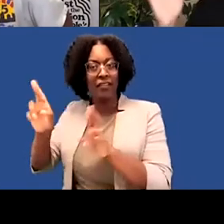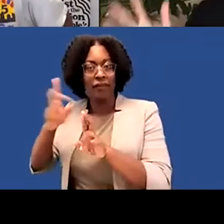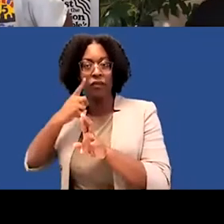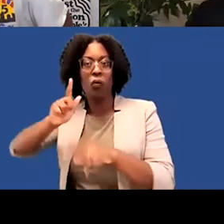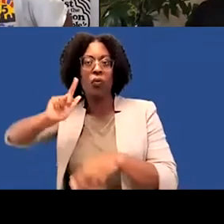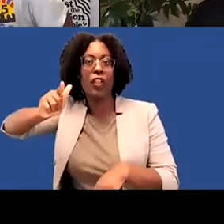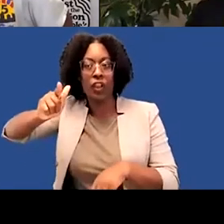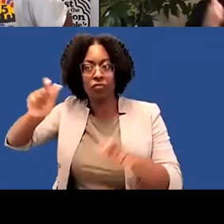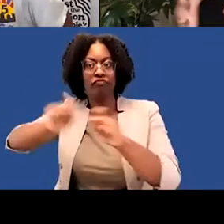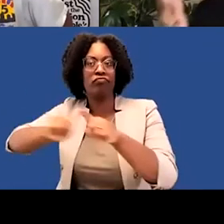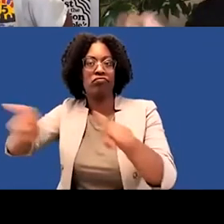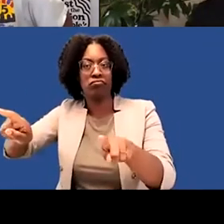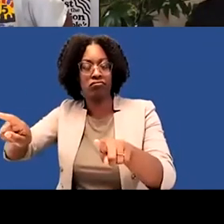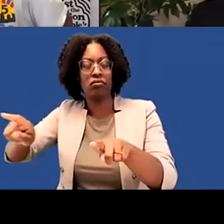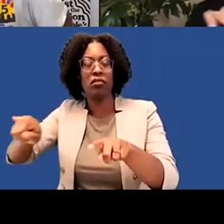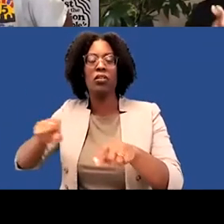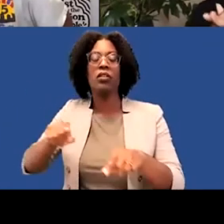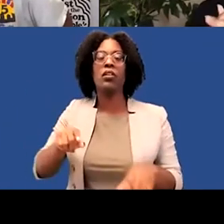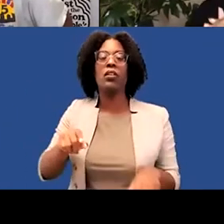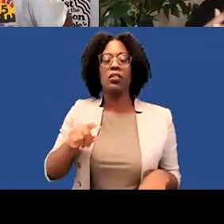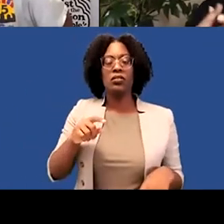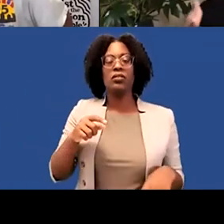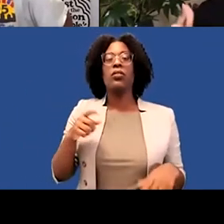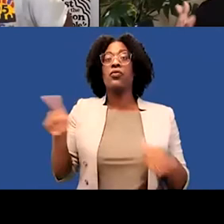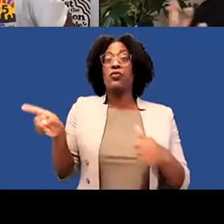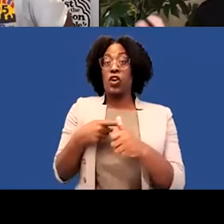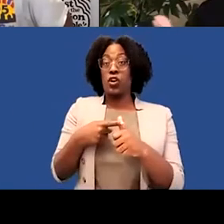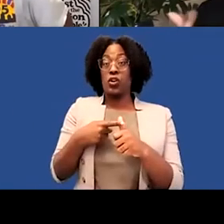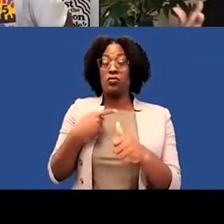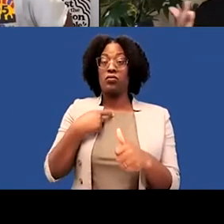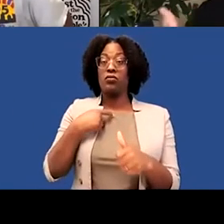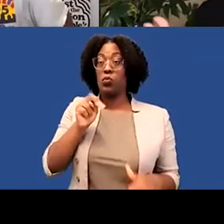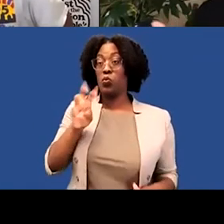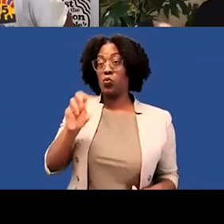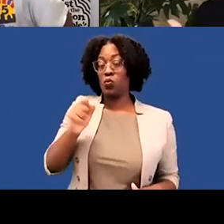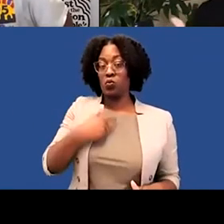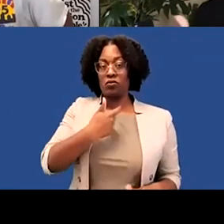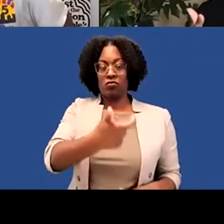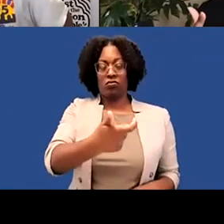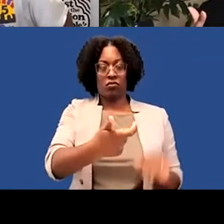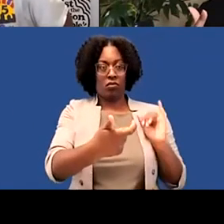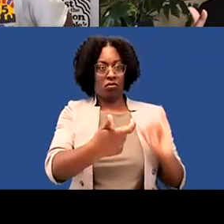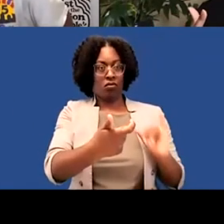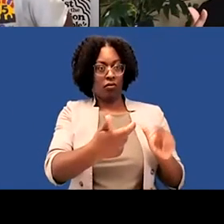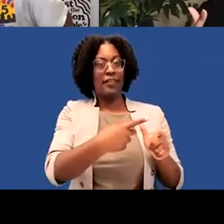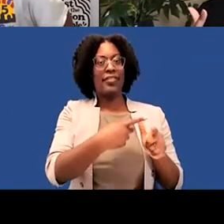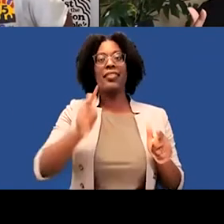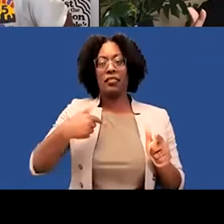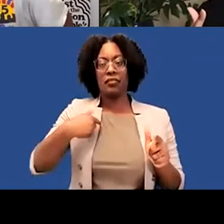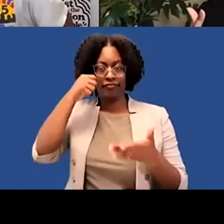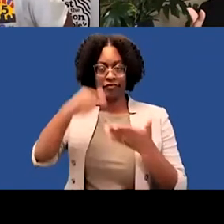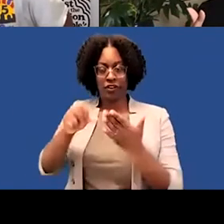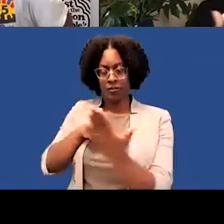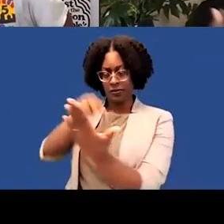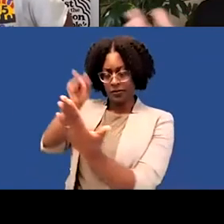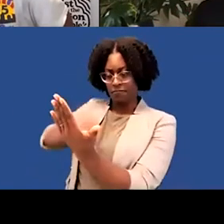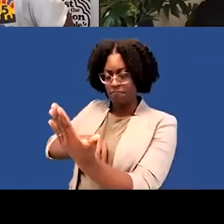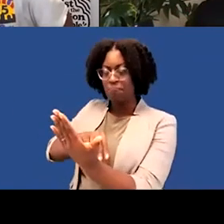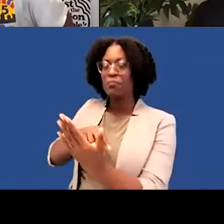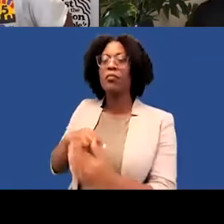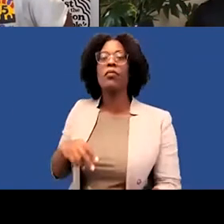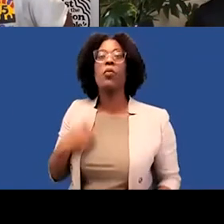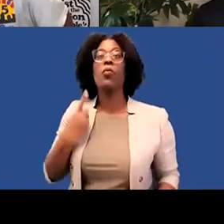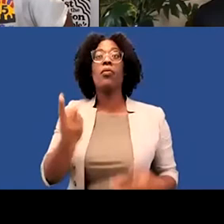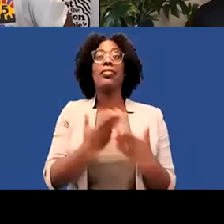remember reading news about it, and then I read the letter. And one of the things she said was that she just didn't